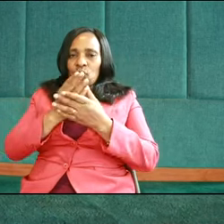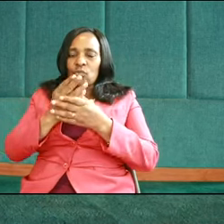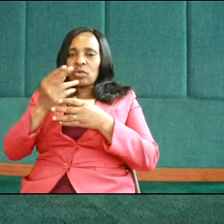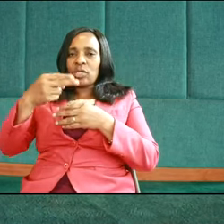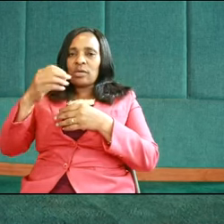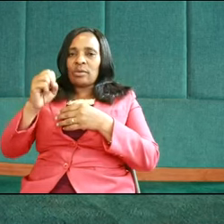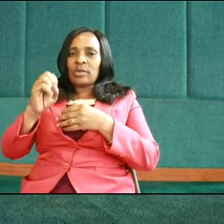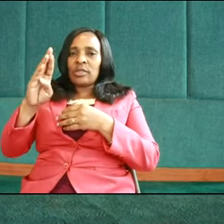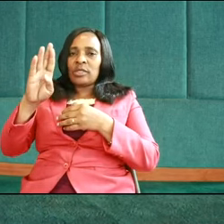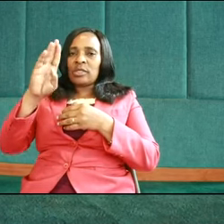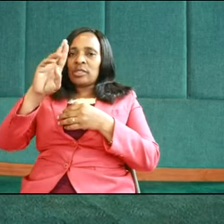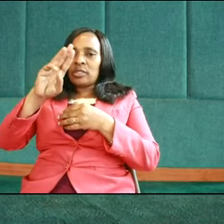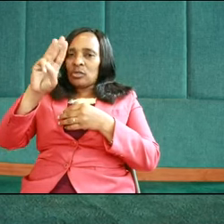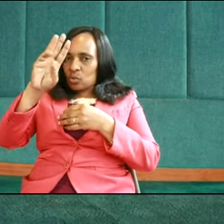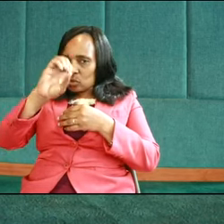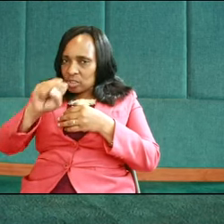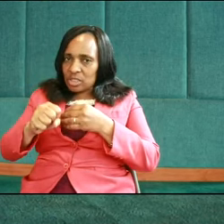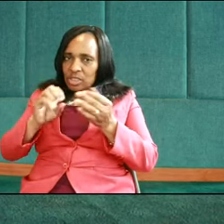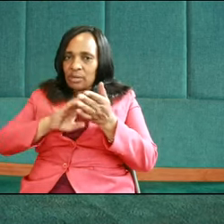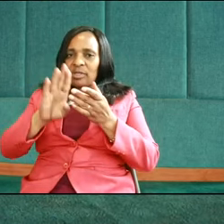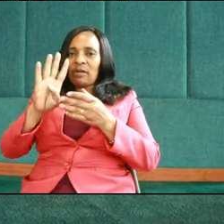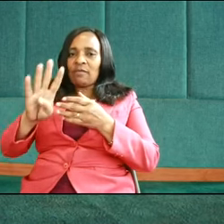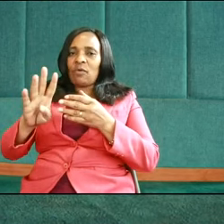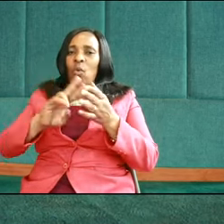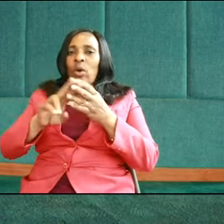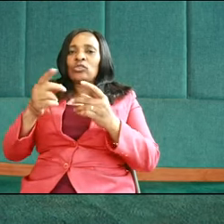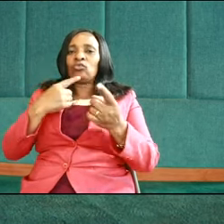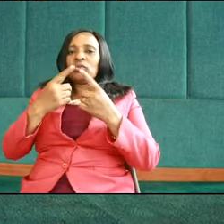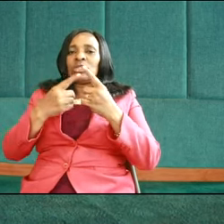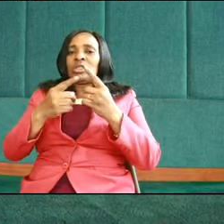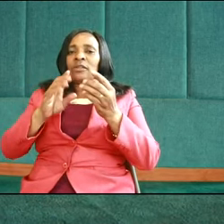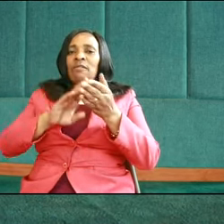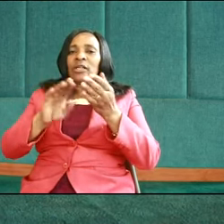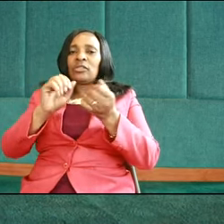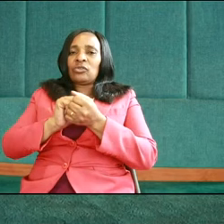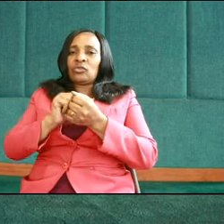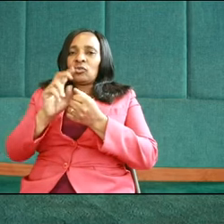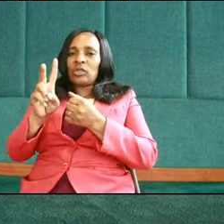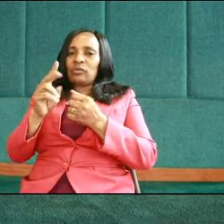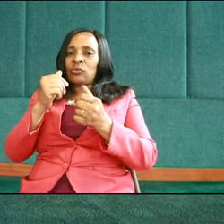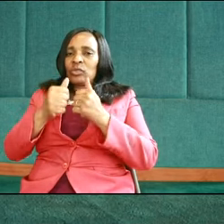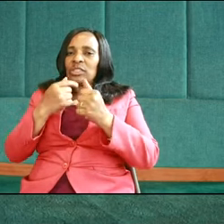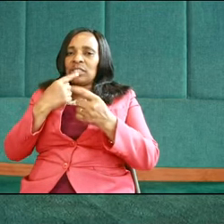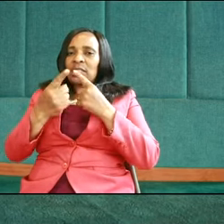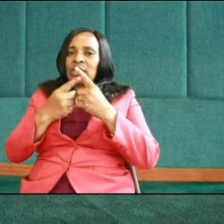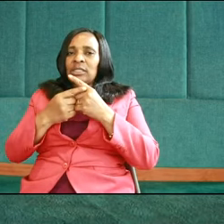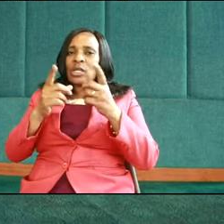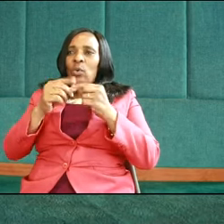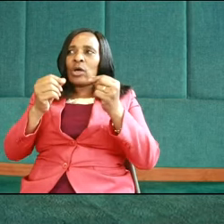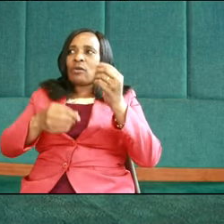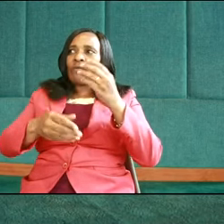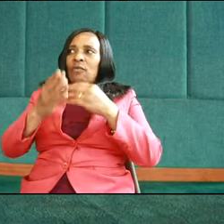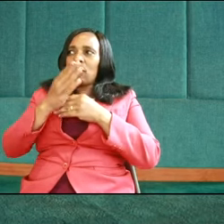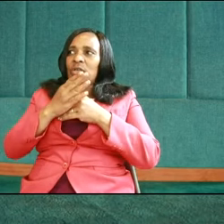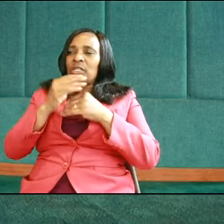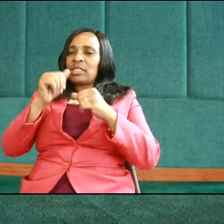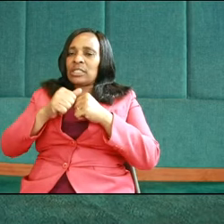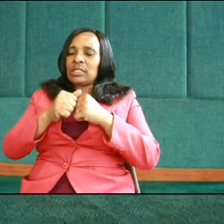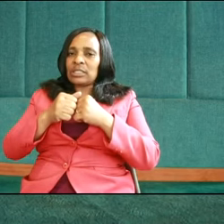4, and I would like to point out verse 12, which says, "For the word of God is alive and